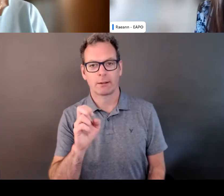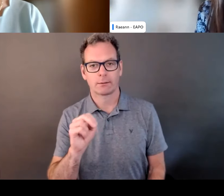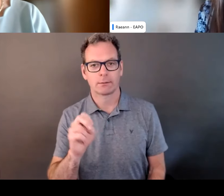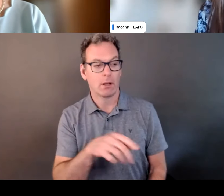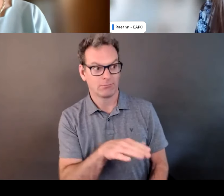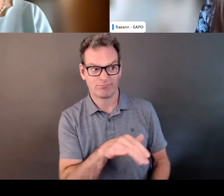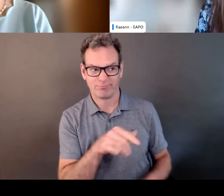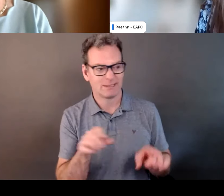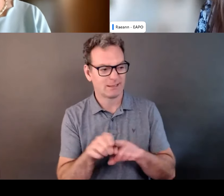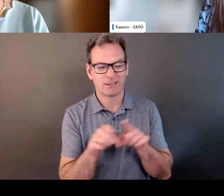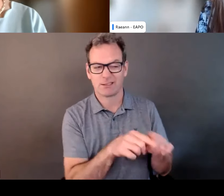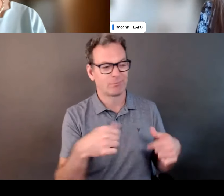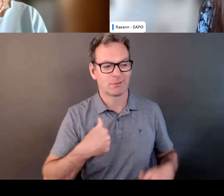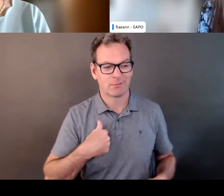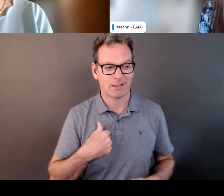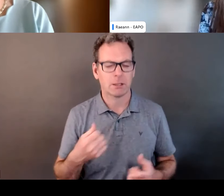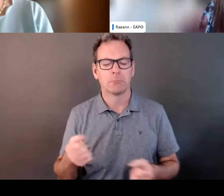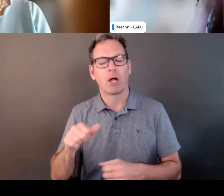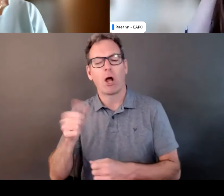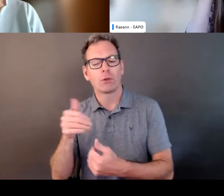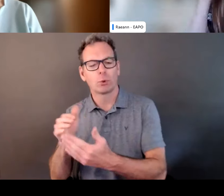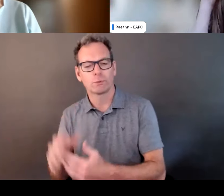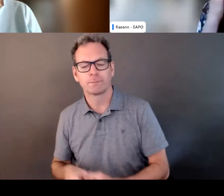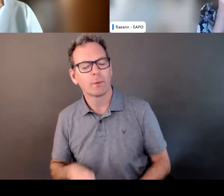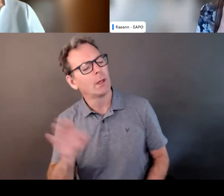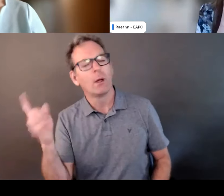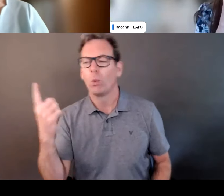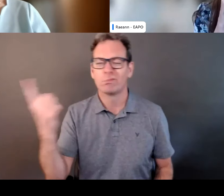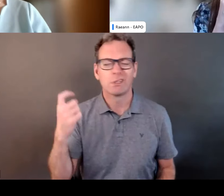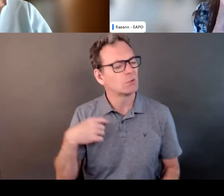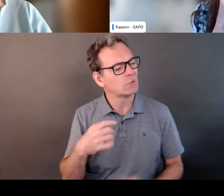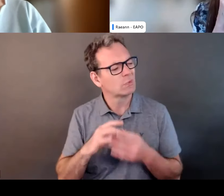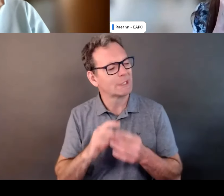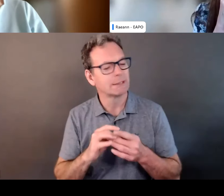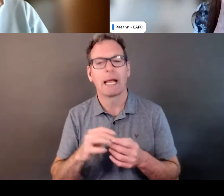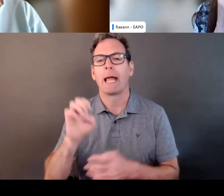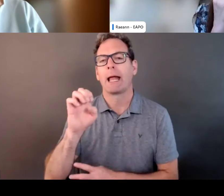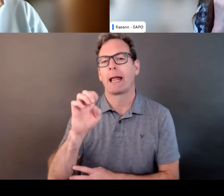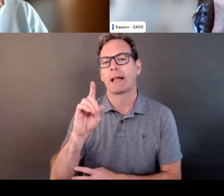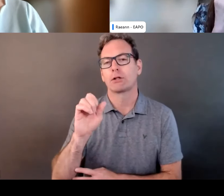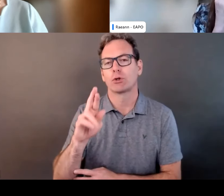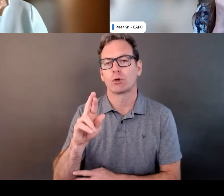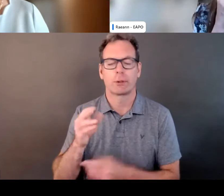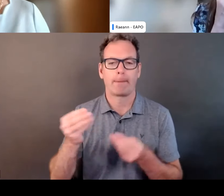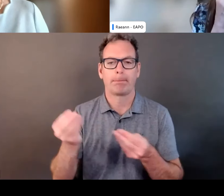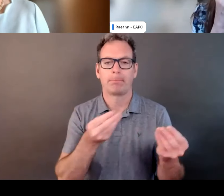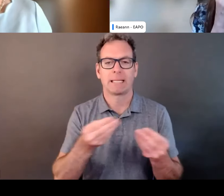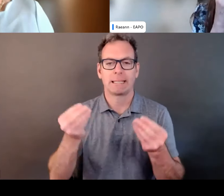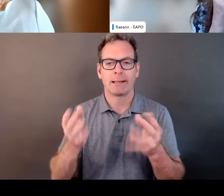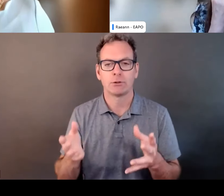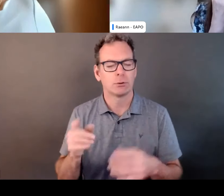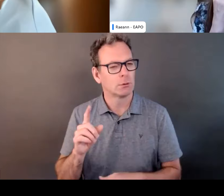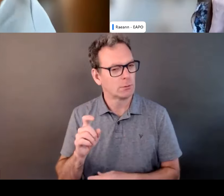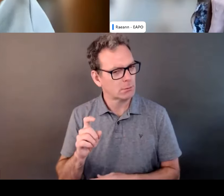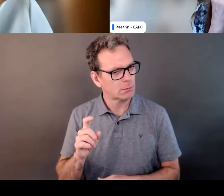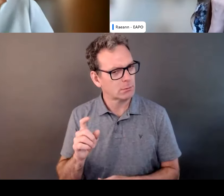as well. When somebody was asking about elder mediation, have you had any experience with elder mediation, or are they looking at that? I know there's been